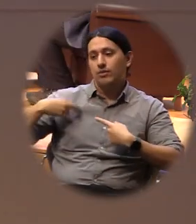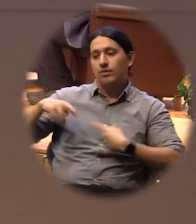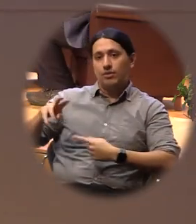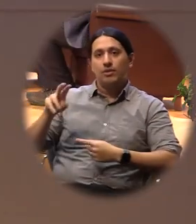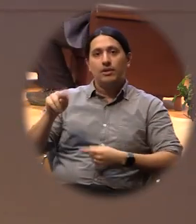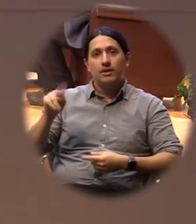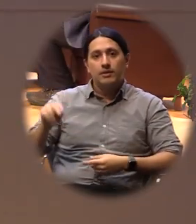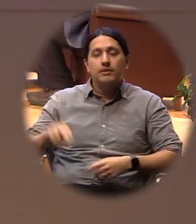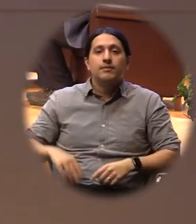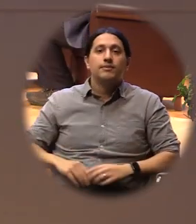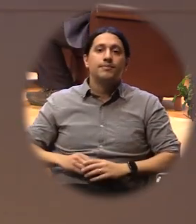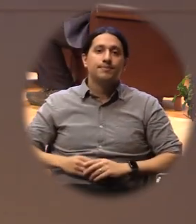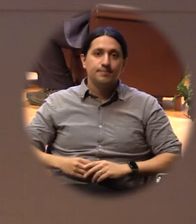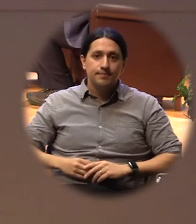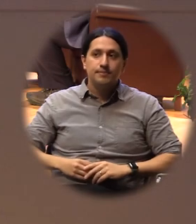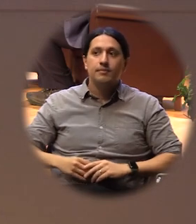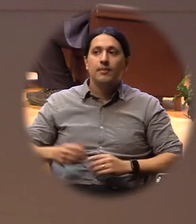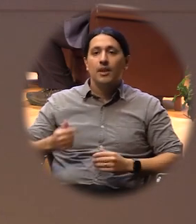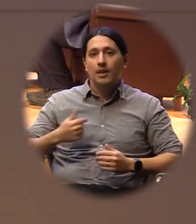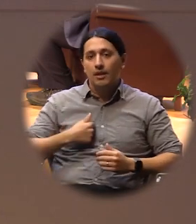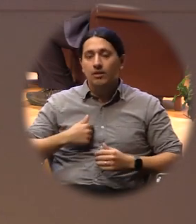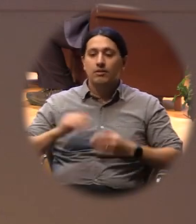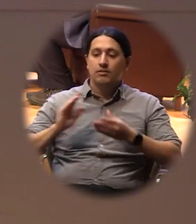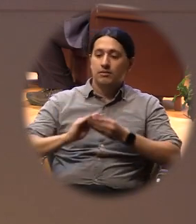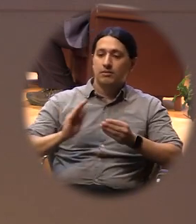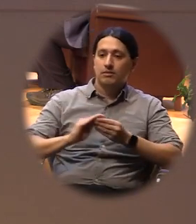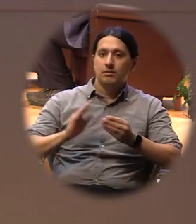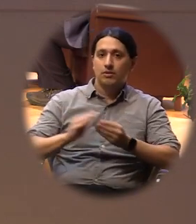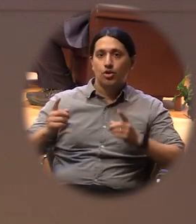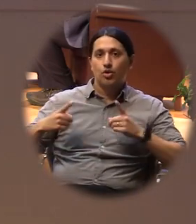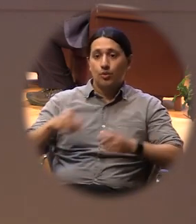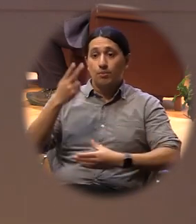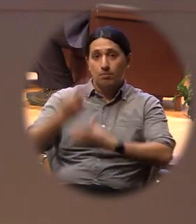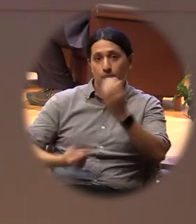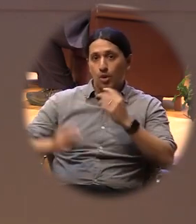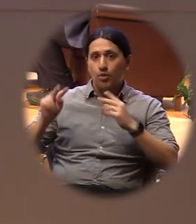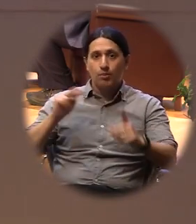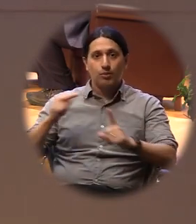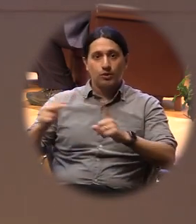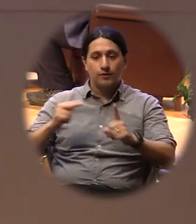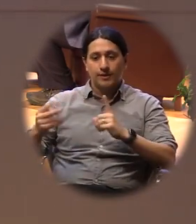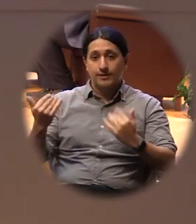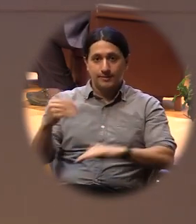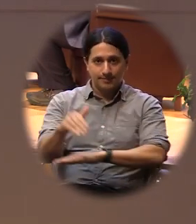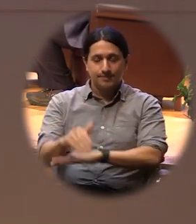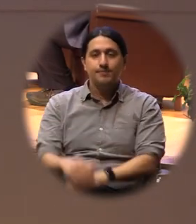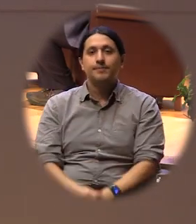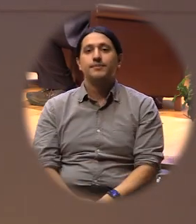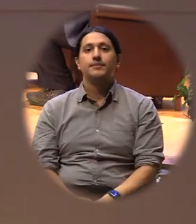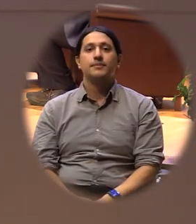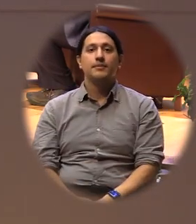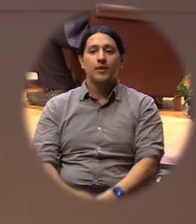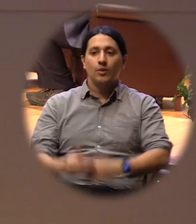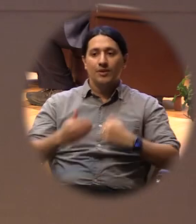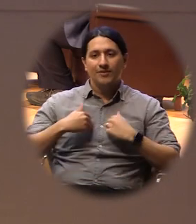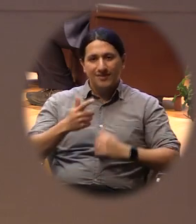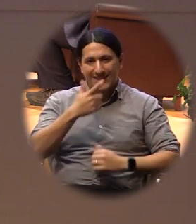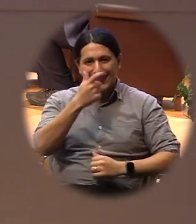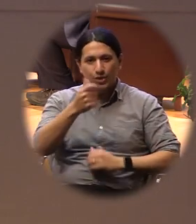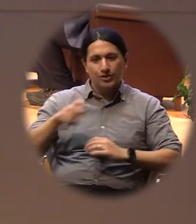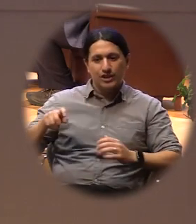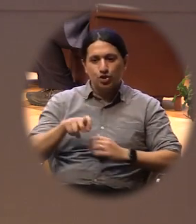be thinking and talking with you through those lenses this evening. And there was a kind of circuitous journey to get to these